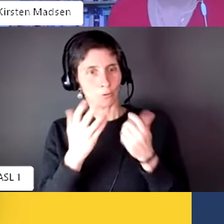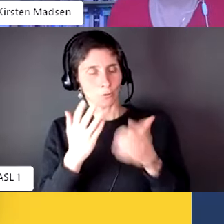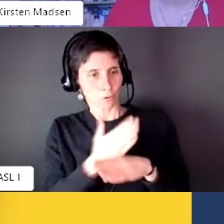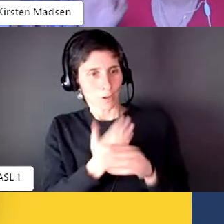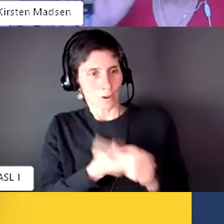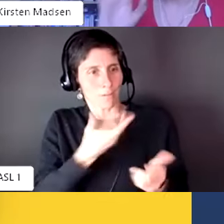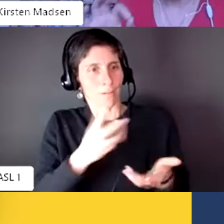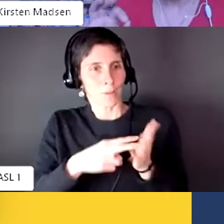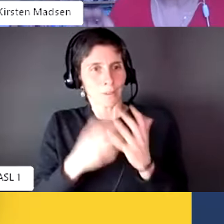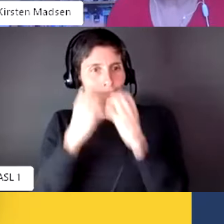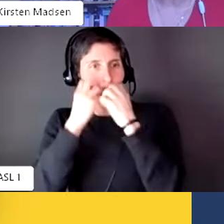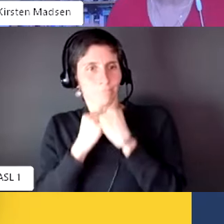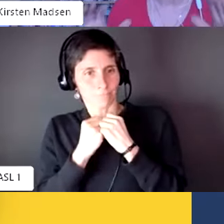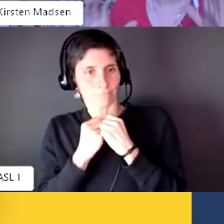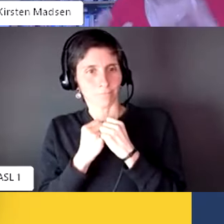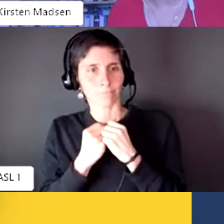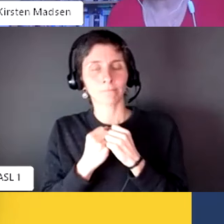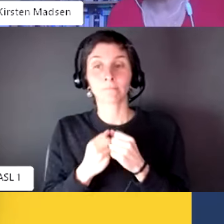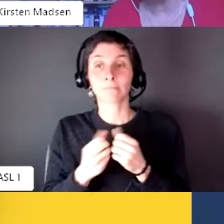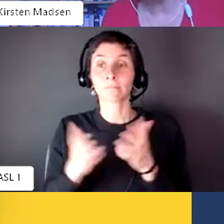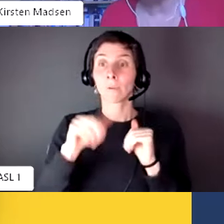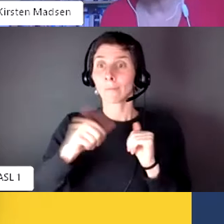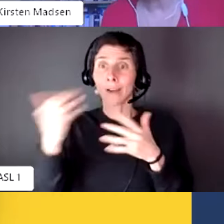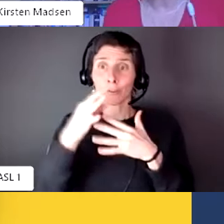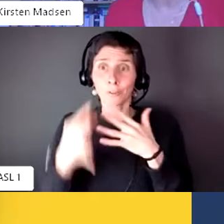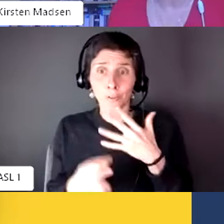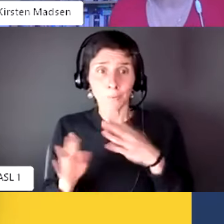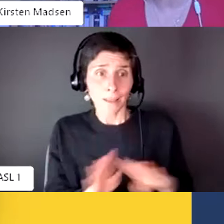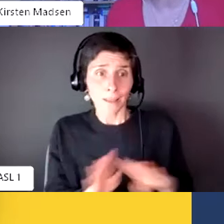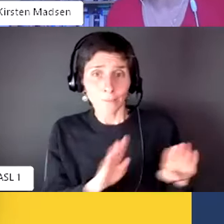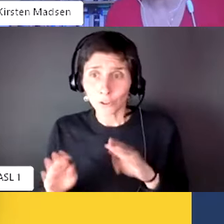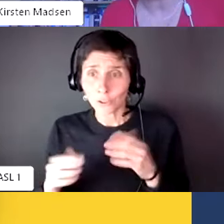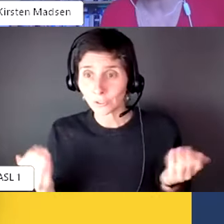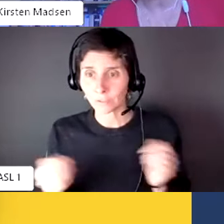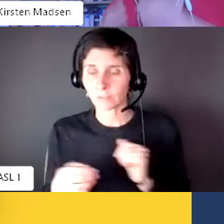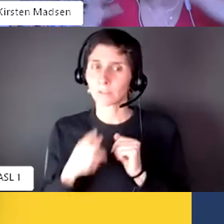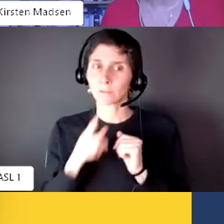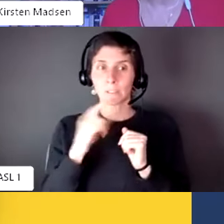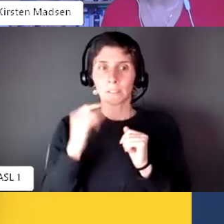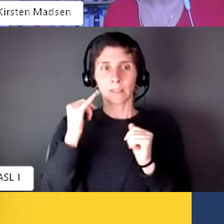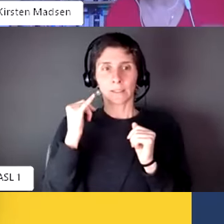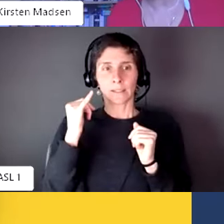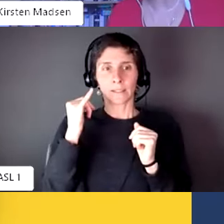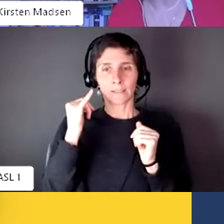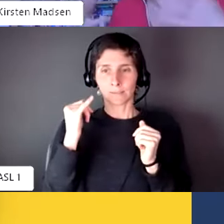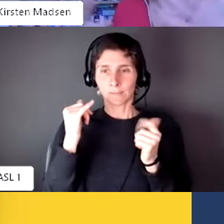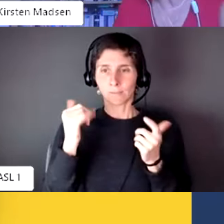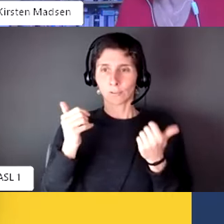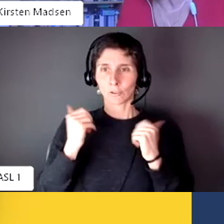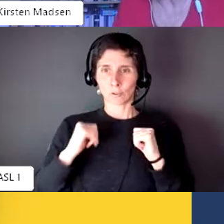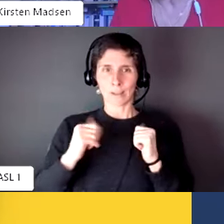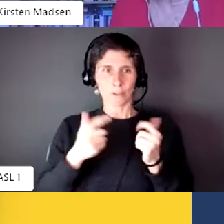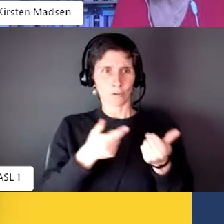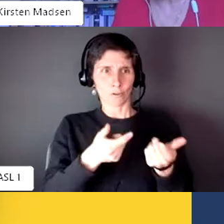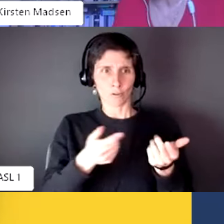behaviors. Again, the whole idea is you're advertising to an audience where they can choose